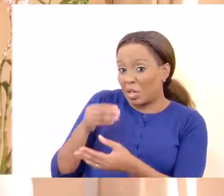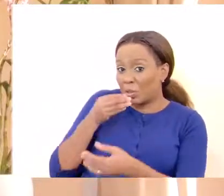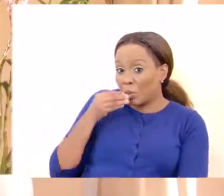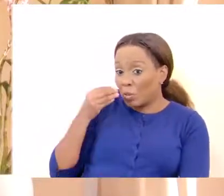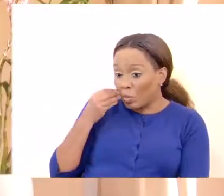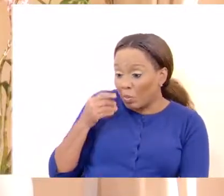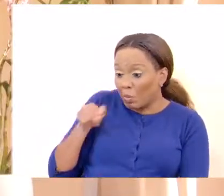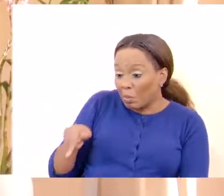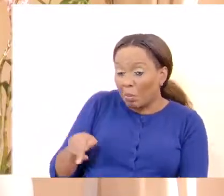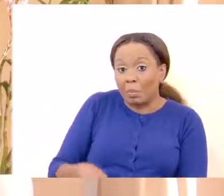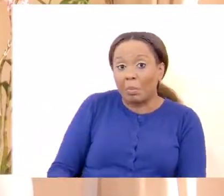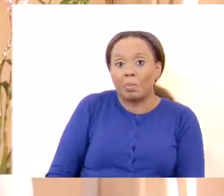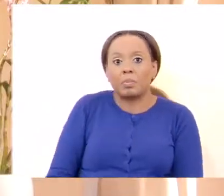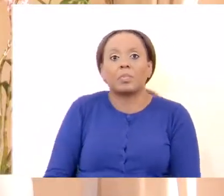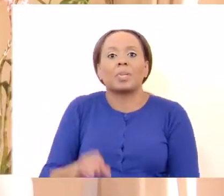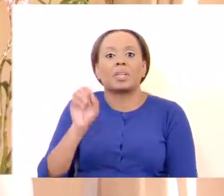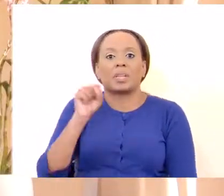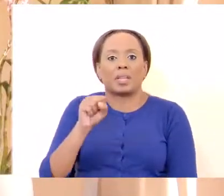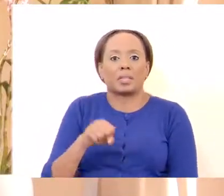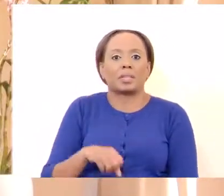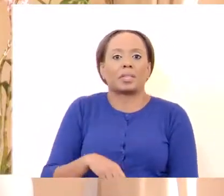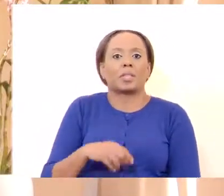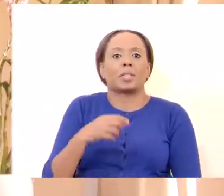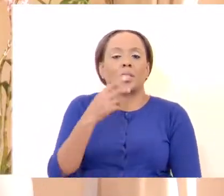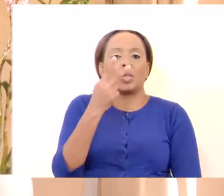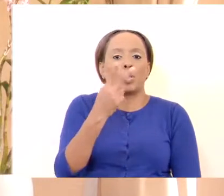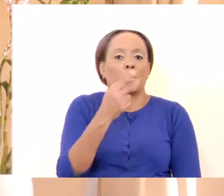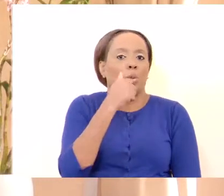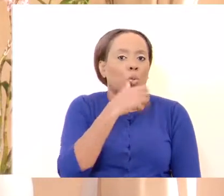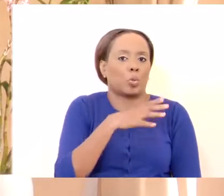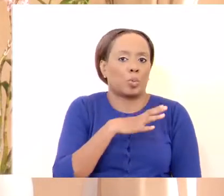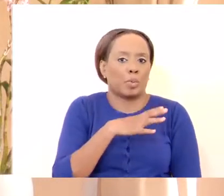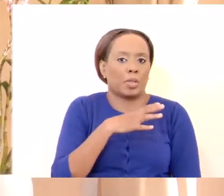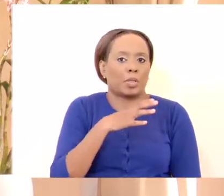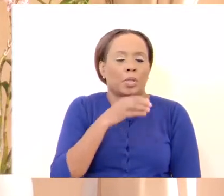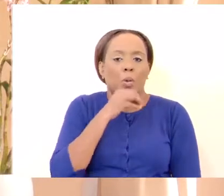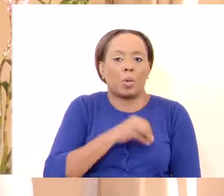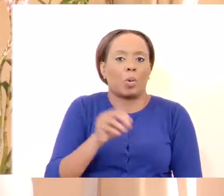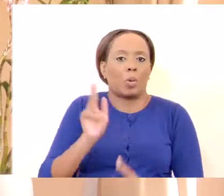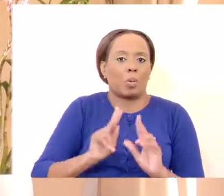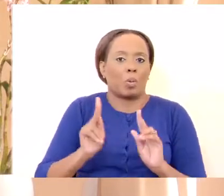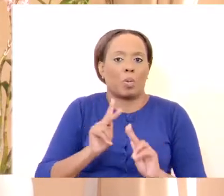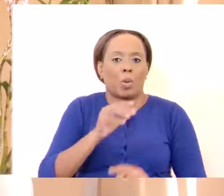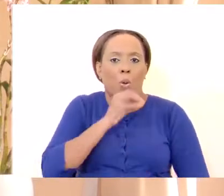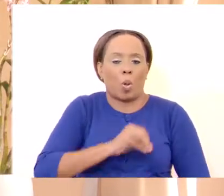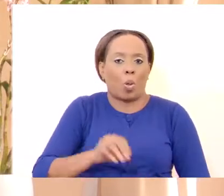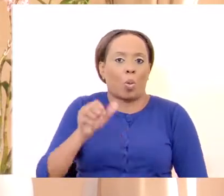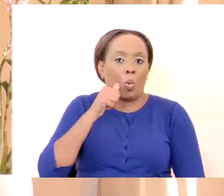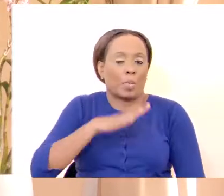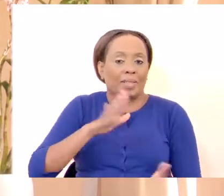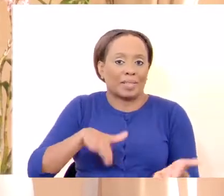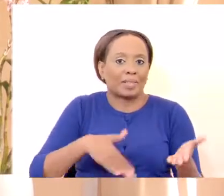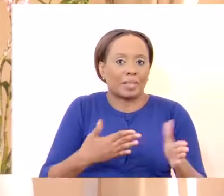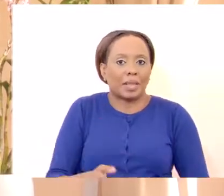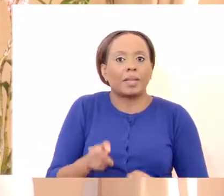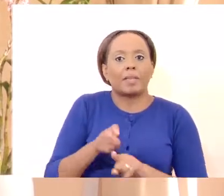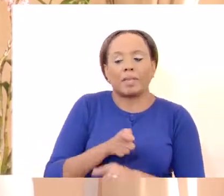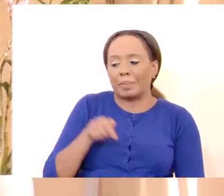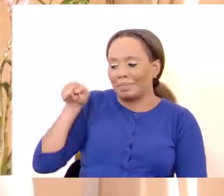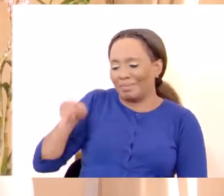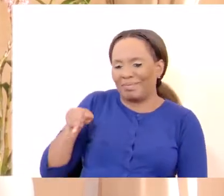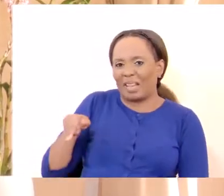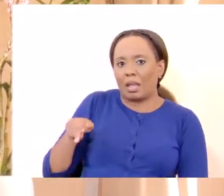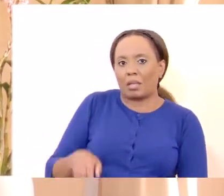2 seniors, the females, are from that facility. I would have indicated earlier this week that